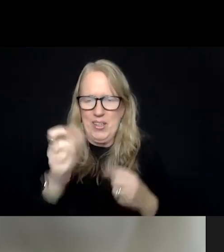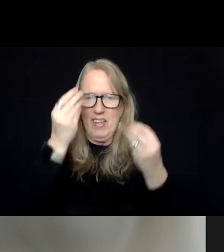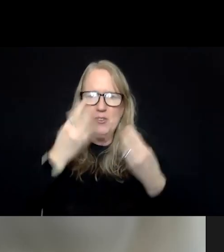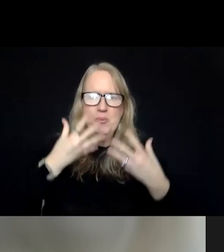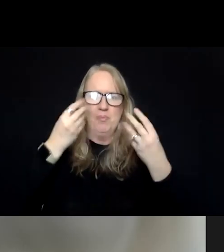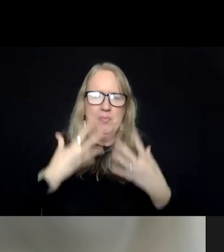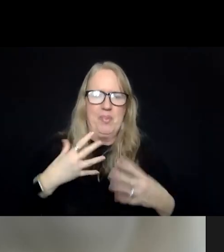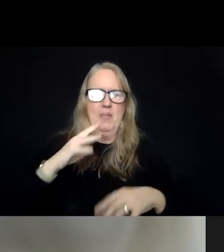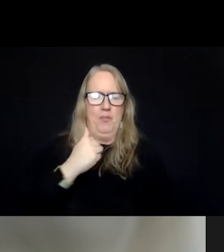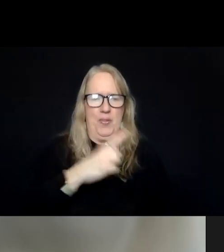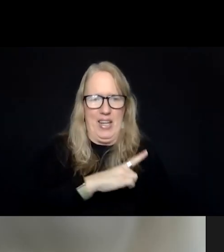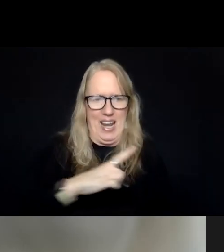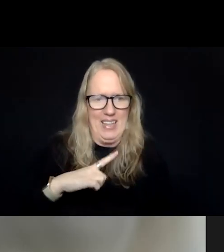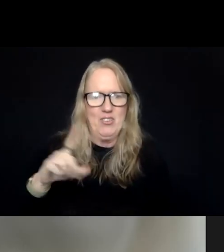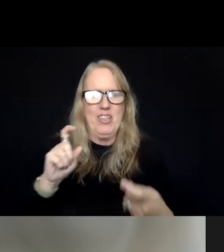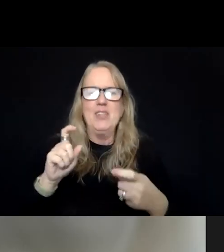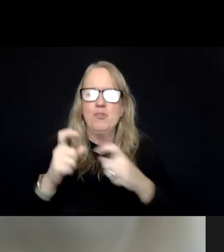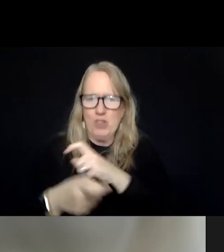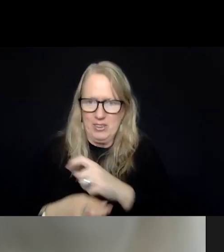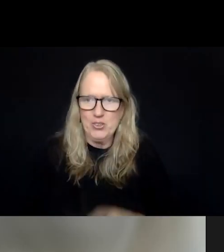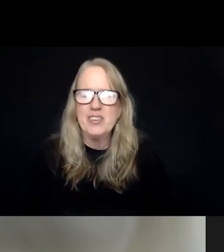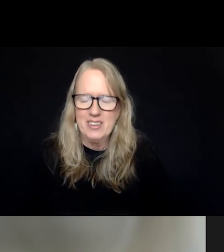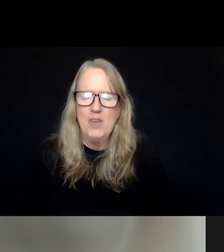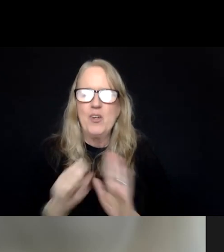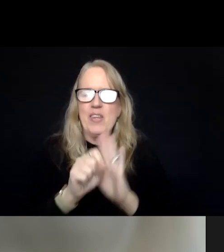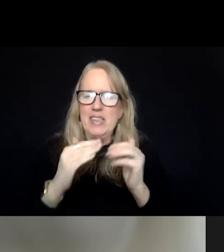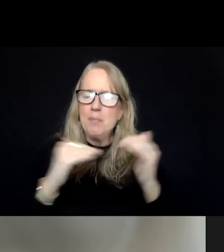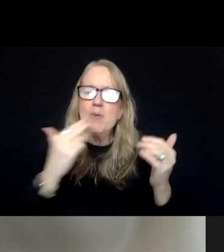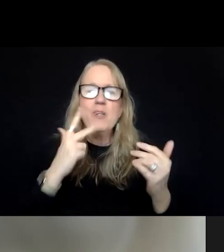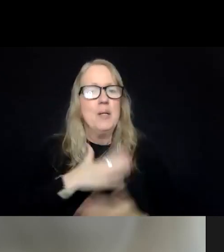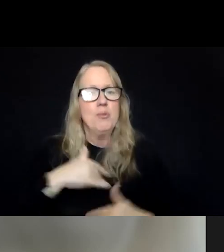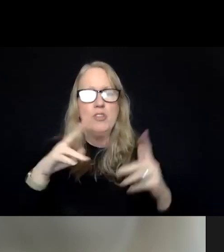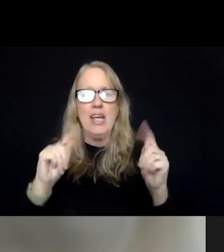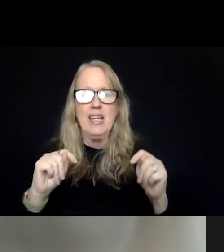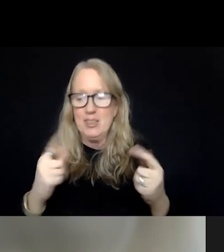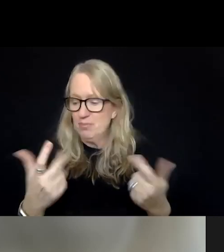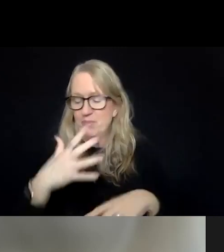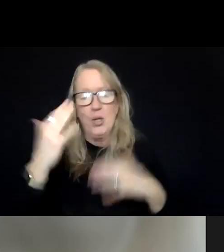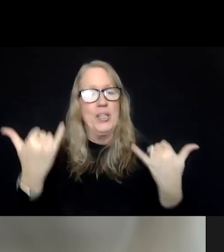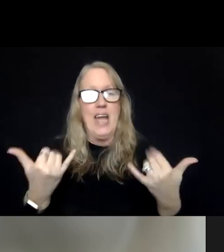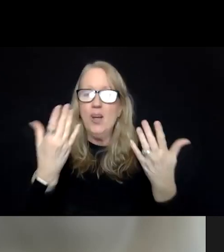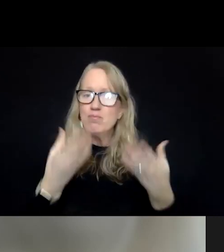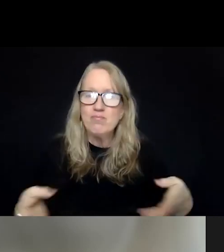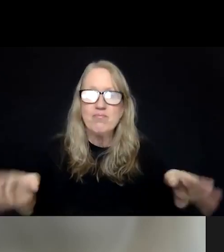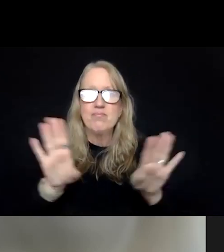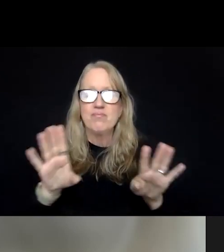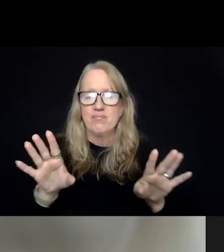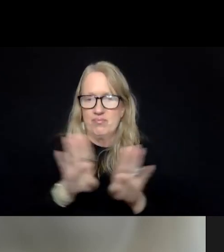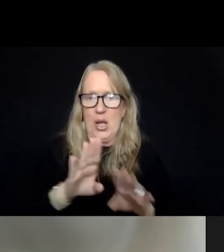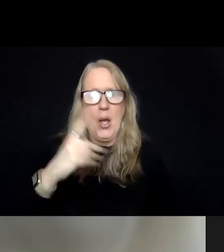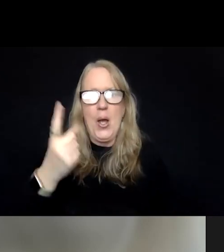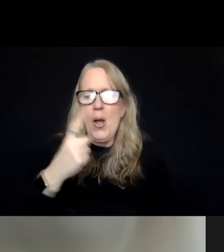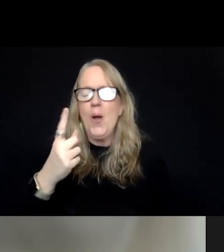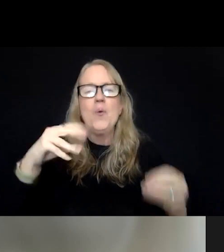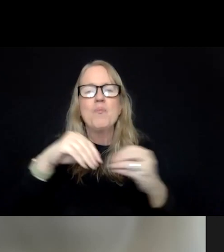the legislative changes on the state level. So really appreciate it. We've come to the end, but there's, as always, there's more